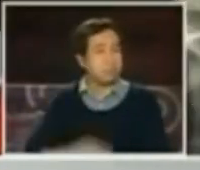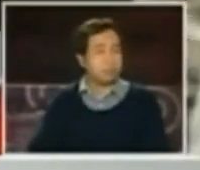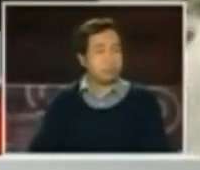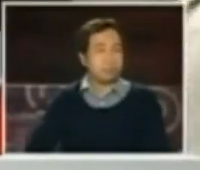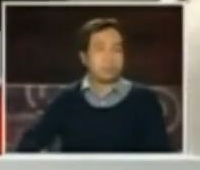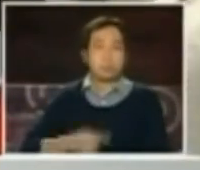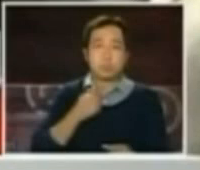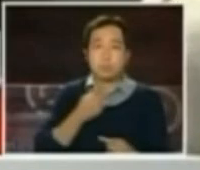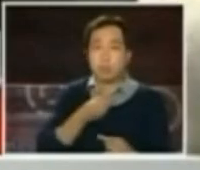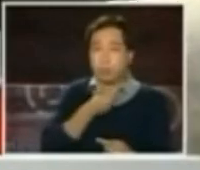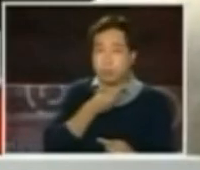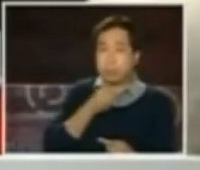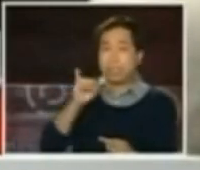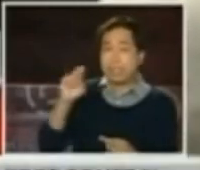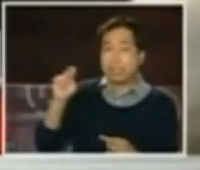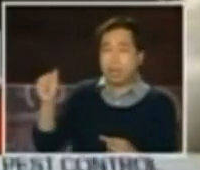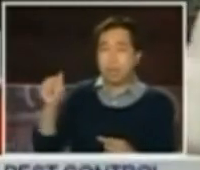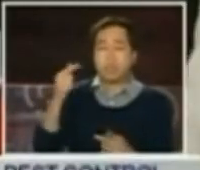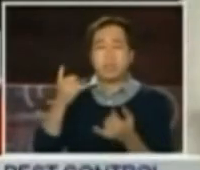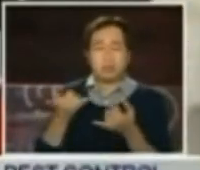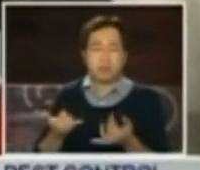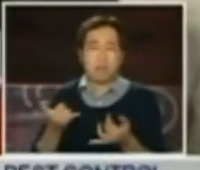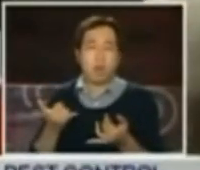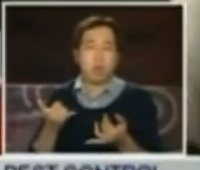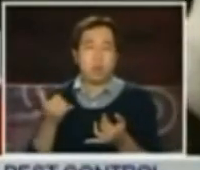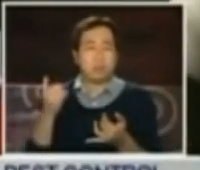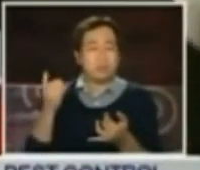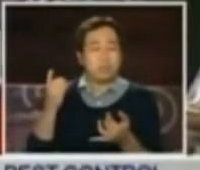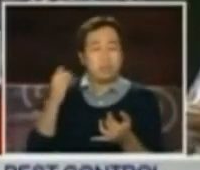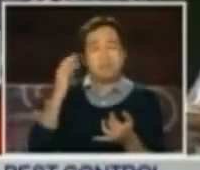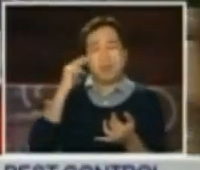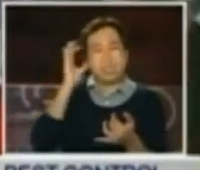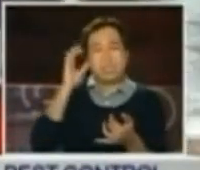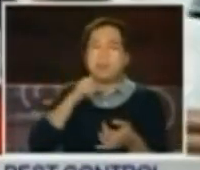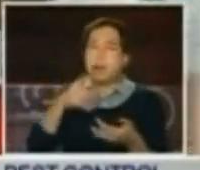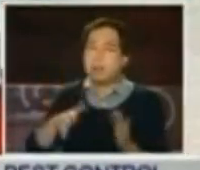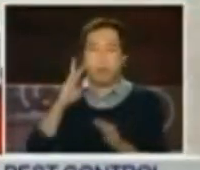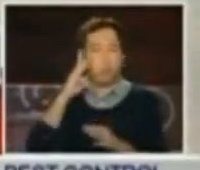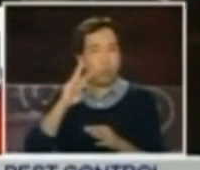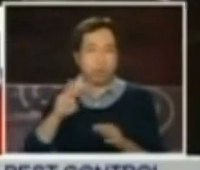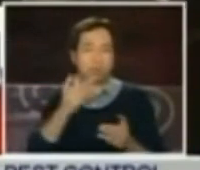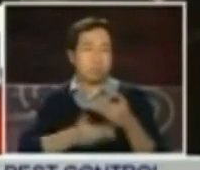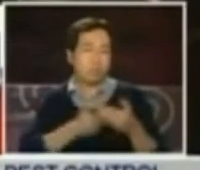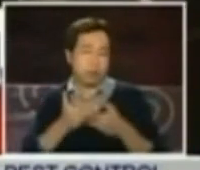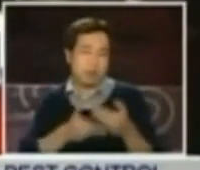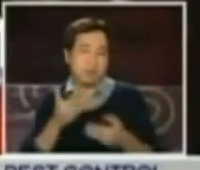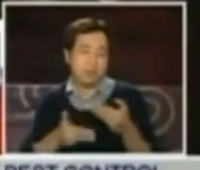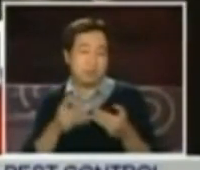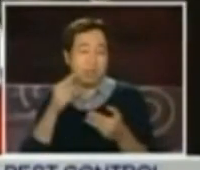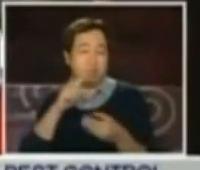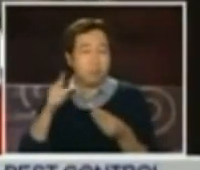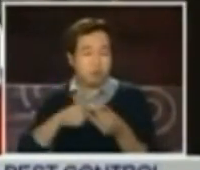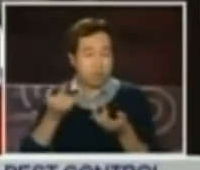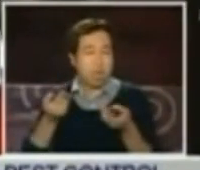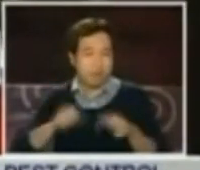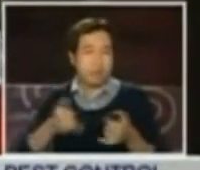Tony, the Chief Justice was not allowed to view today's proceedings at the impeachment court. He was advised to